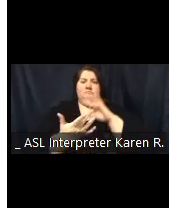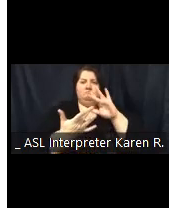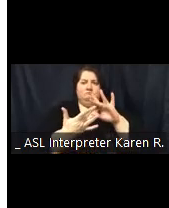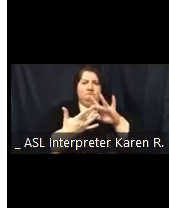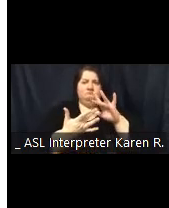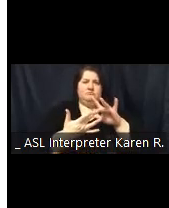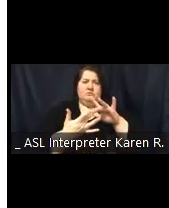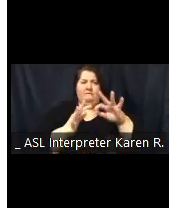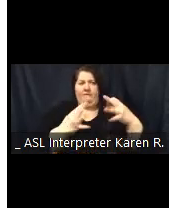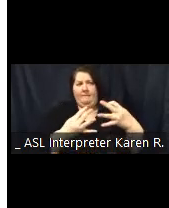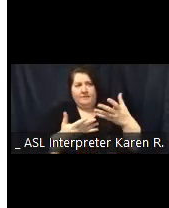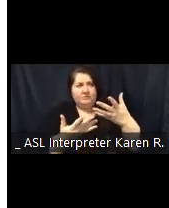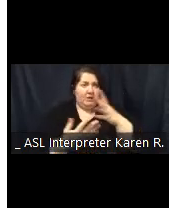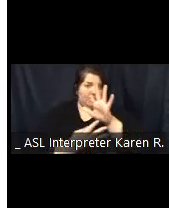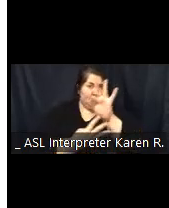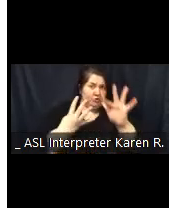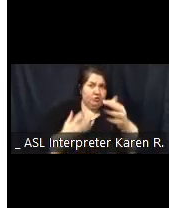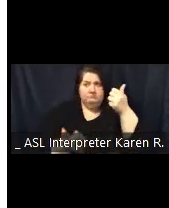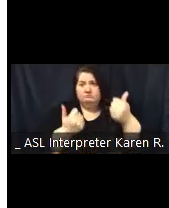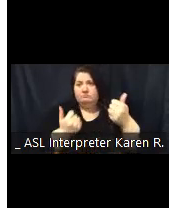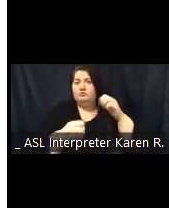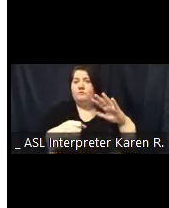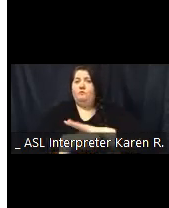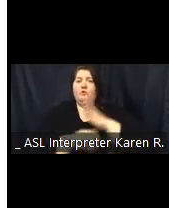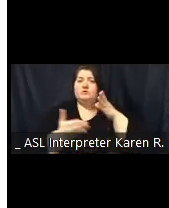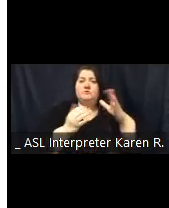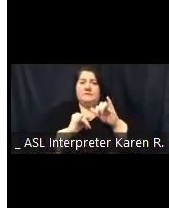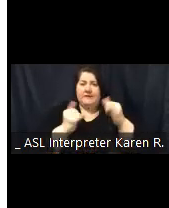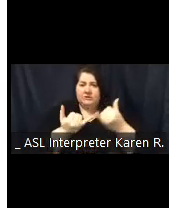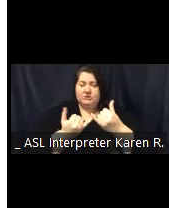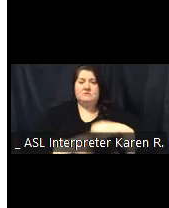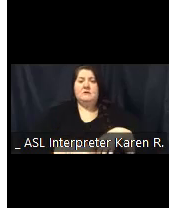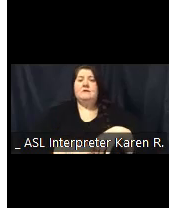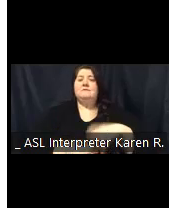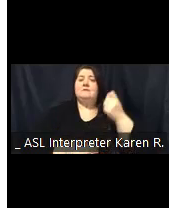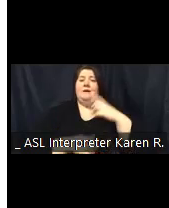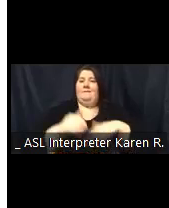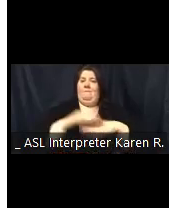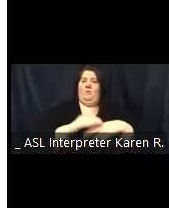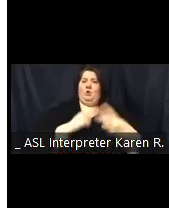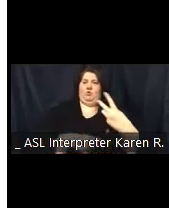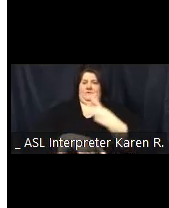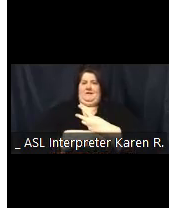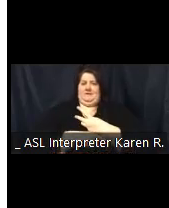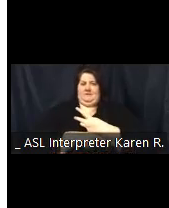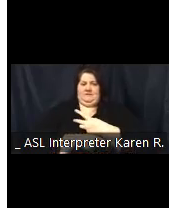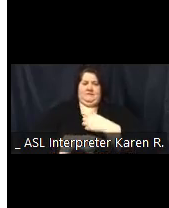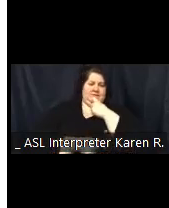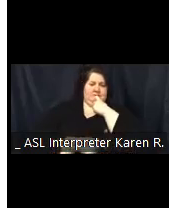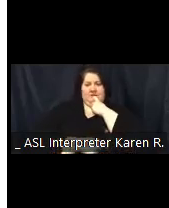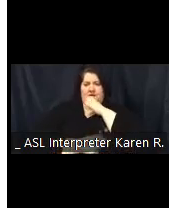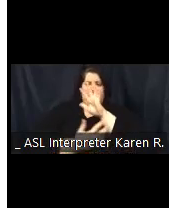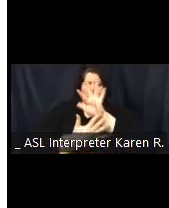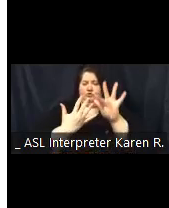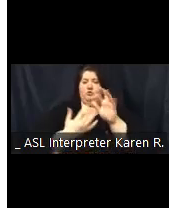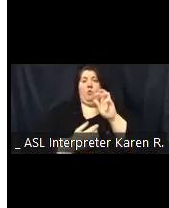to choose a full service agency, and there's a max of 2 days for the family to choose or be assigned